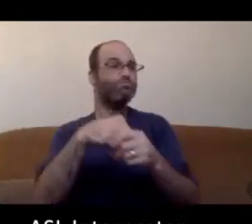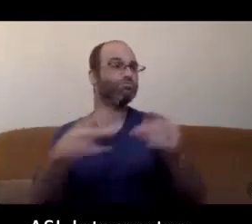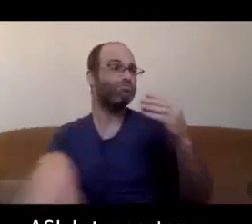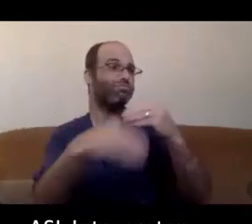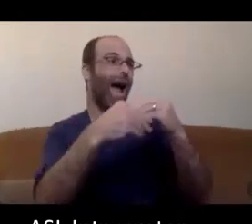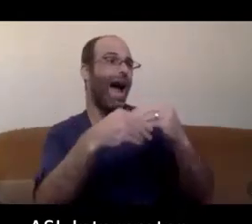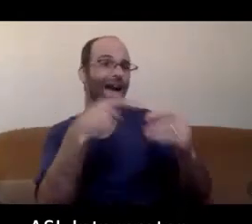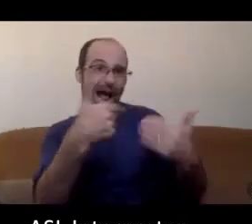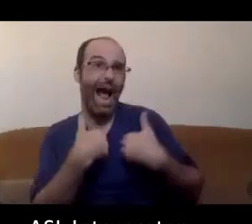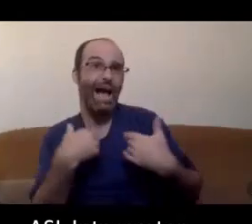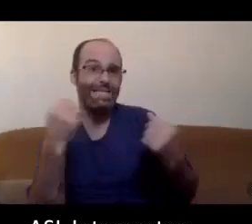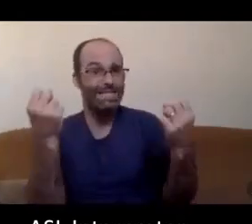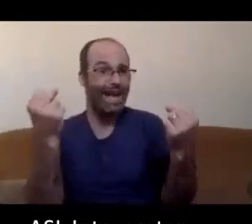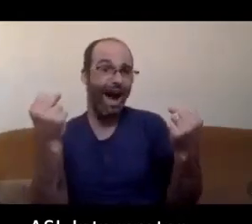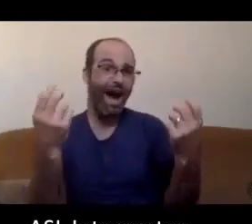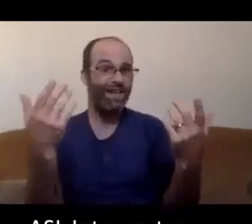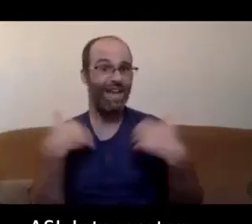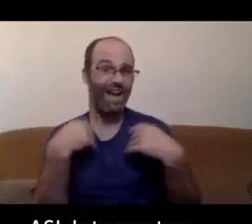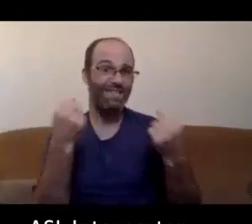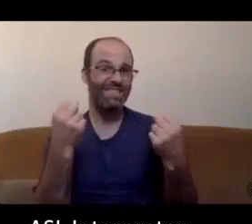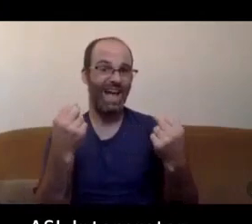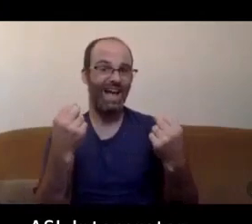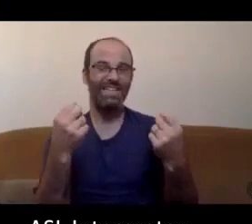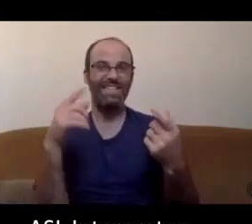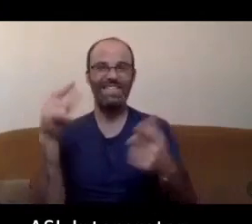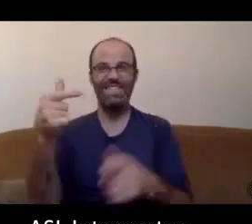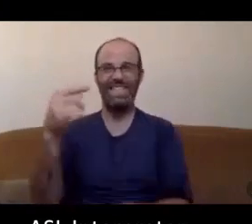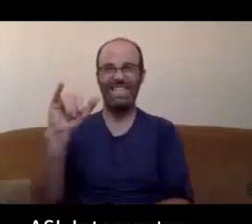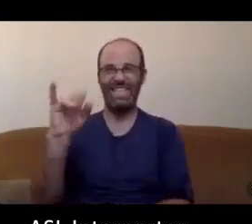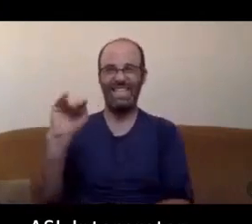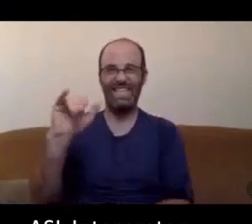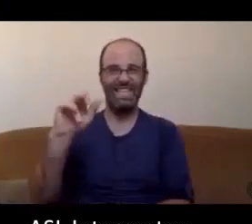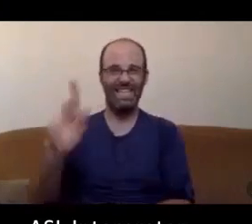and not tack things on and not make it a gimmick. All these things.